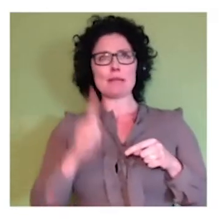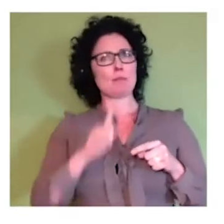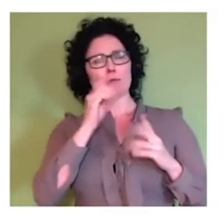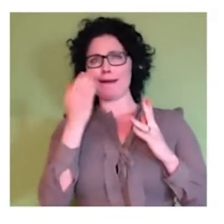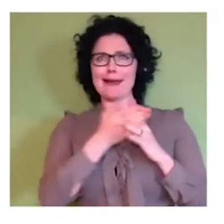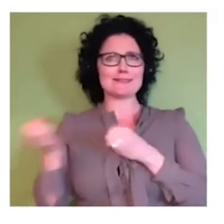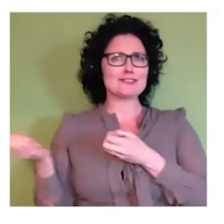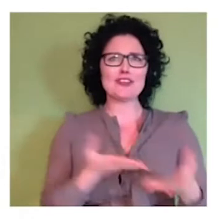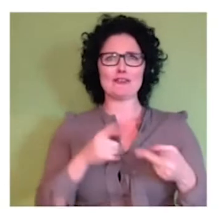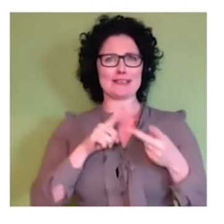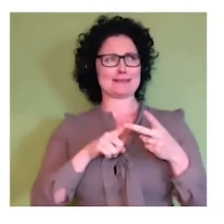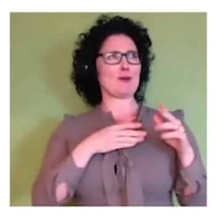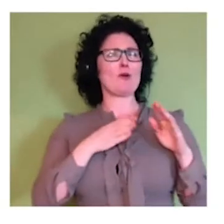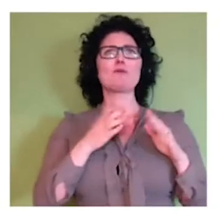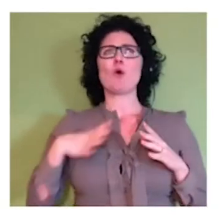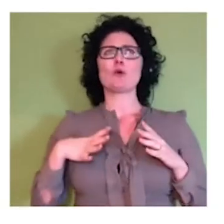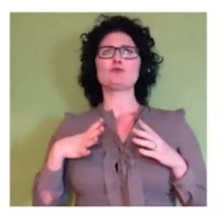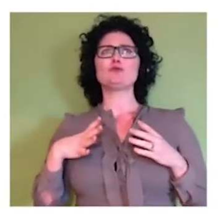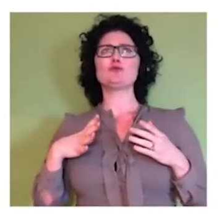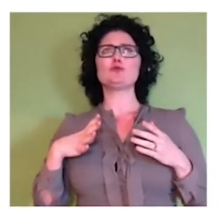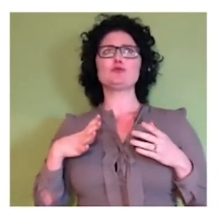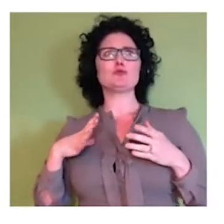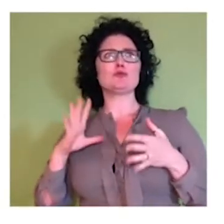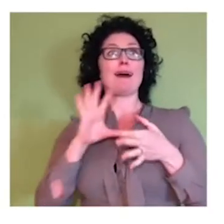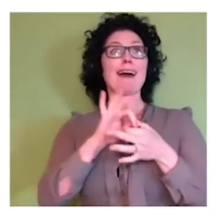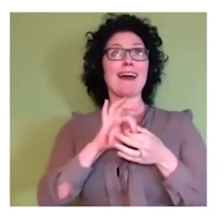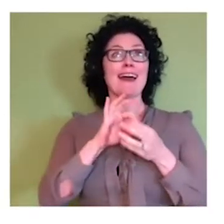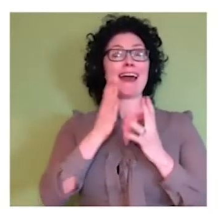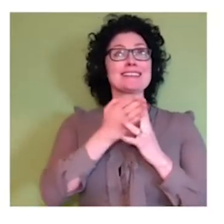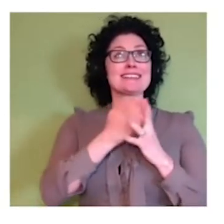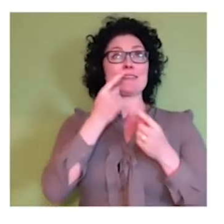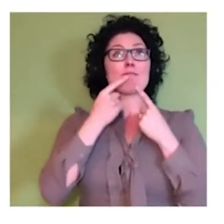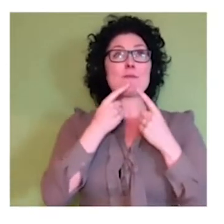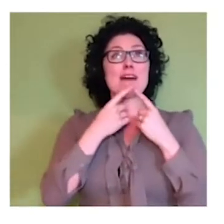face barriers when trying to engage with organisations online.